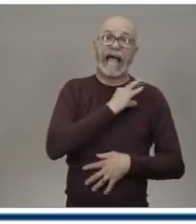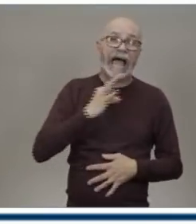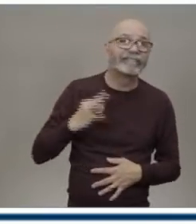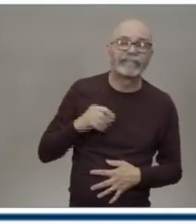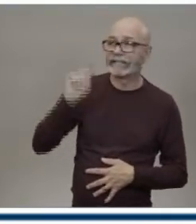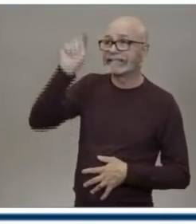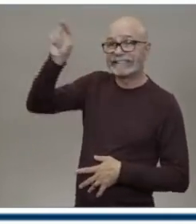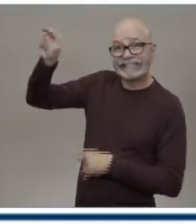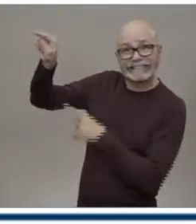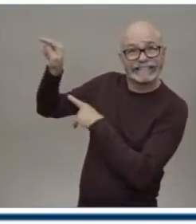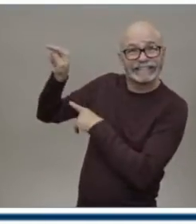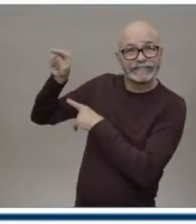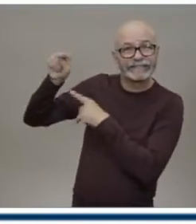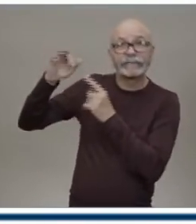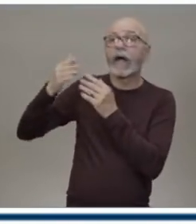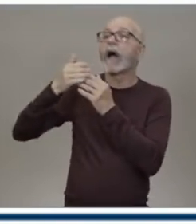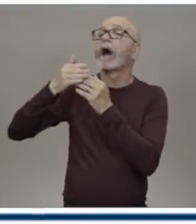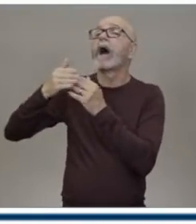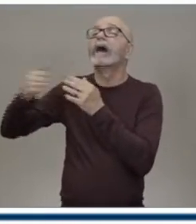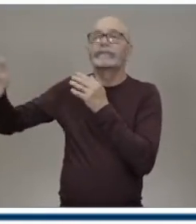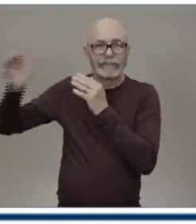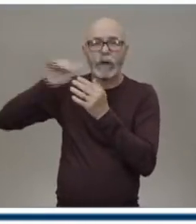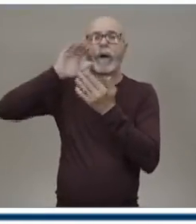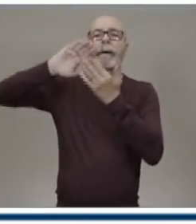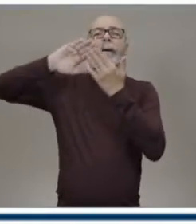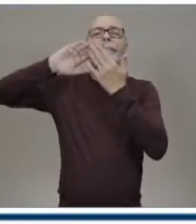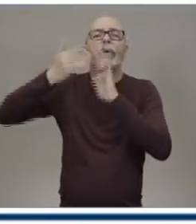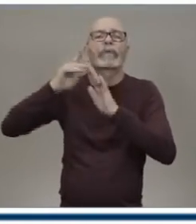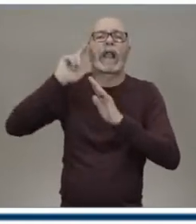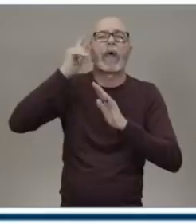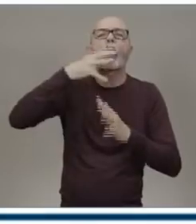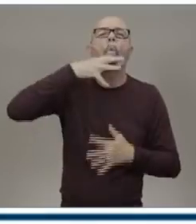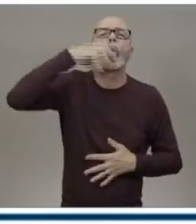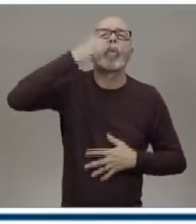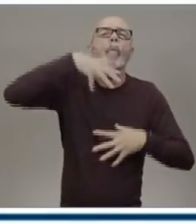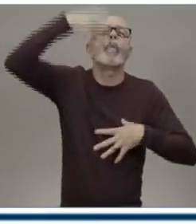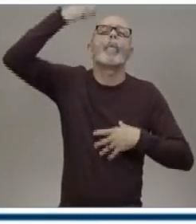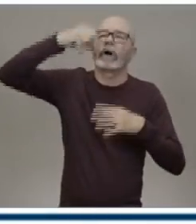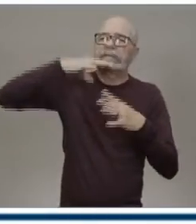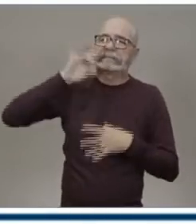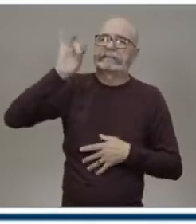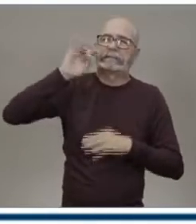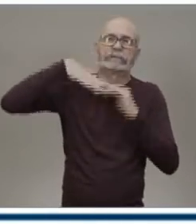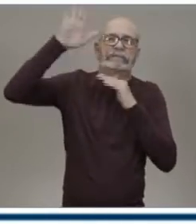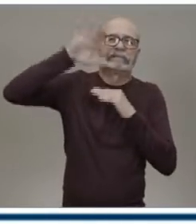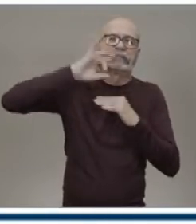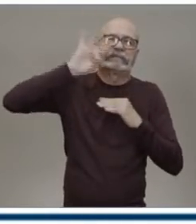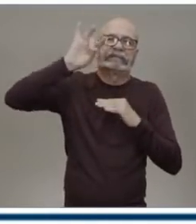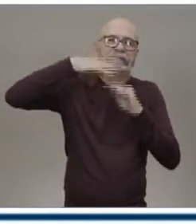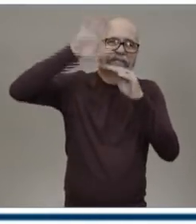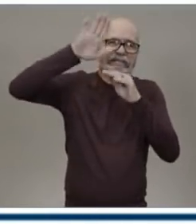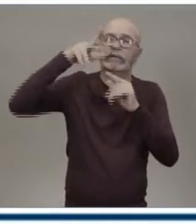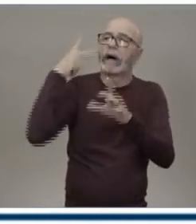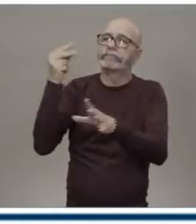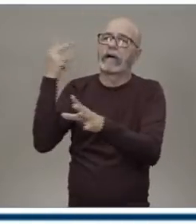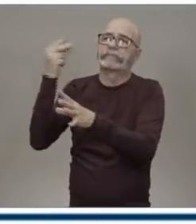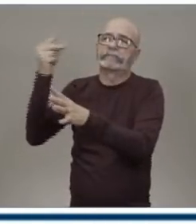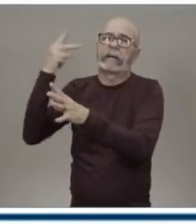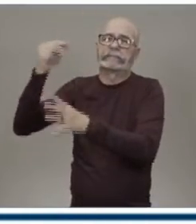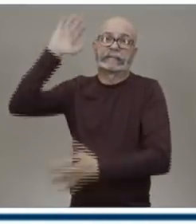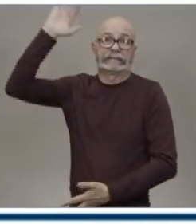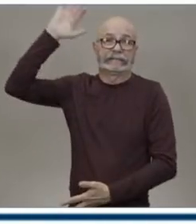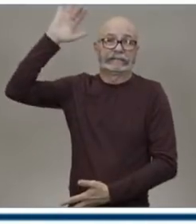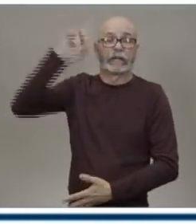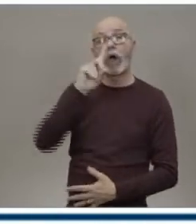we'll start to get into community living seniors, starting with those 80 plus. What Moderna does, different than